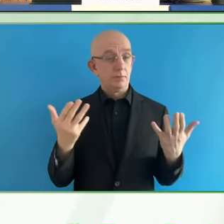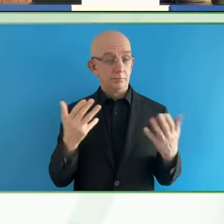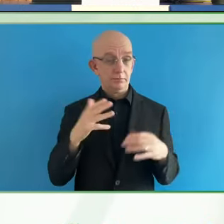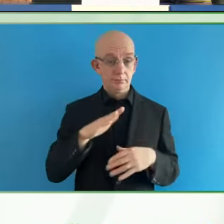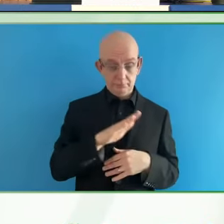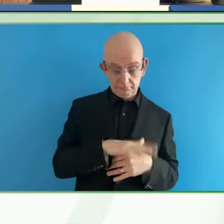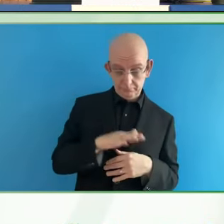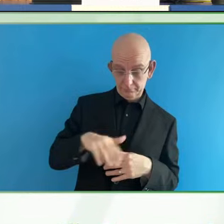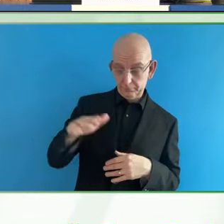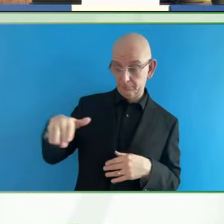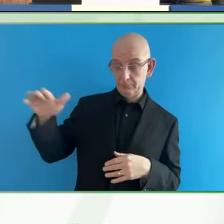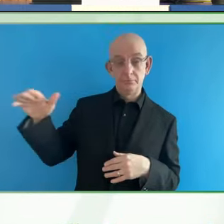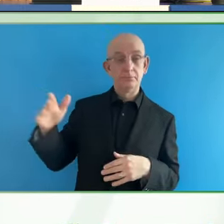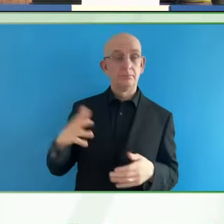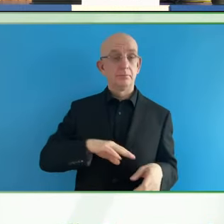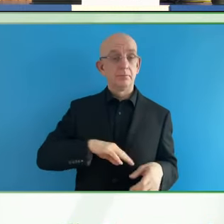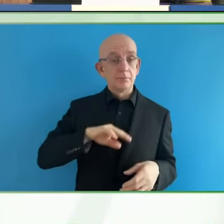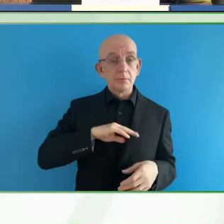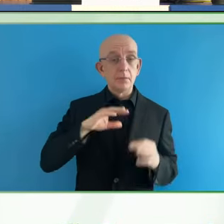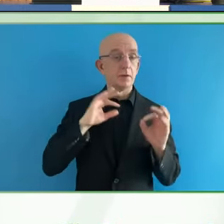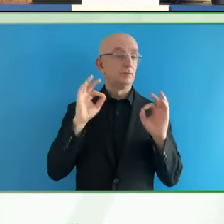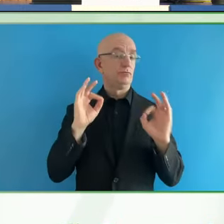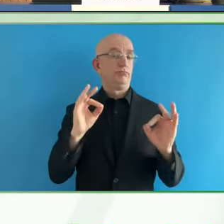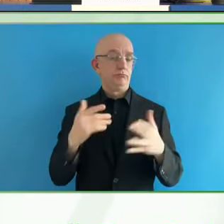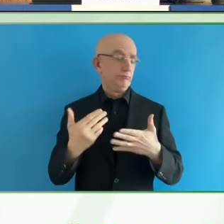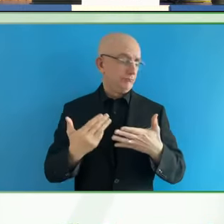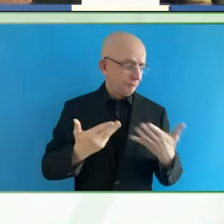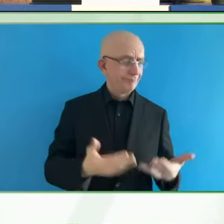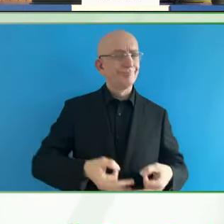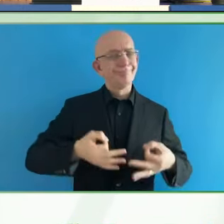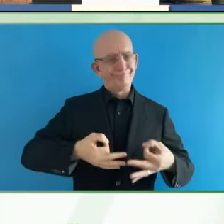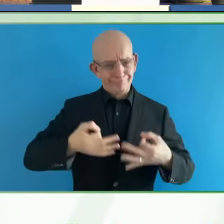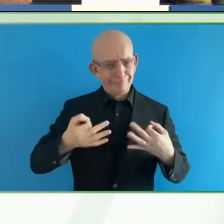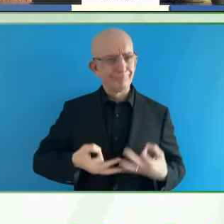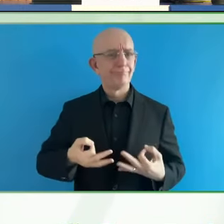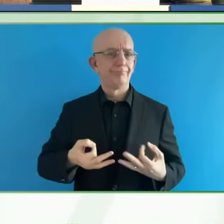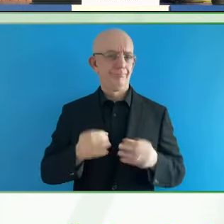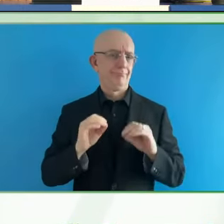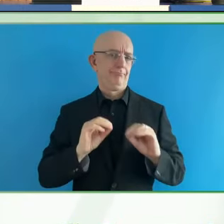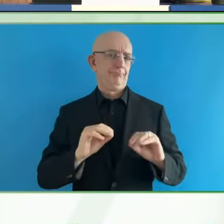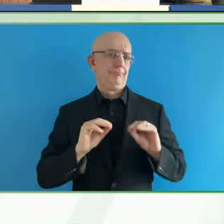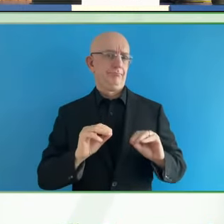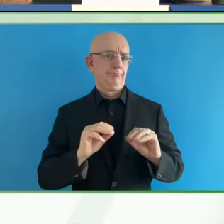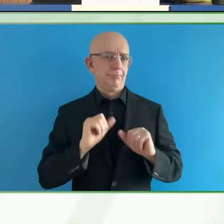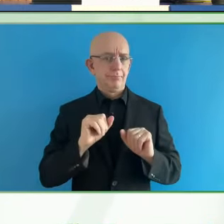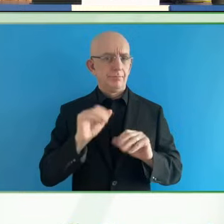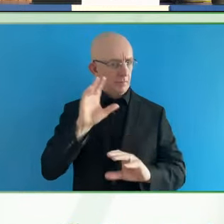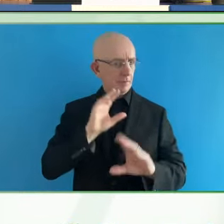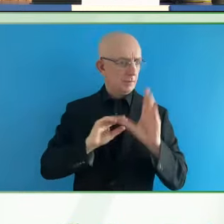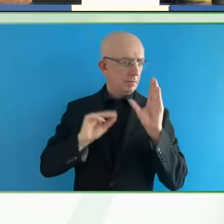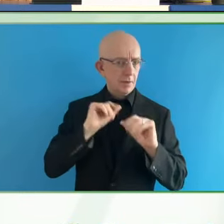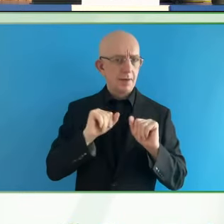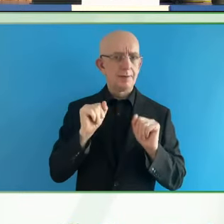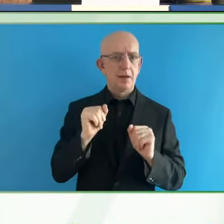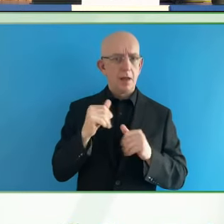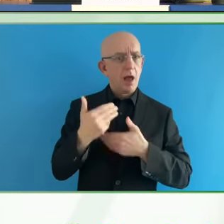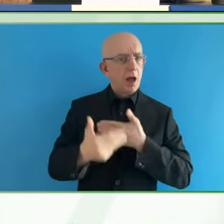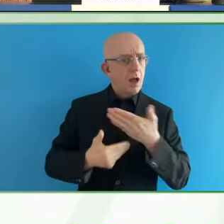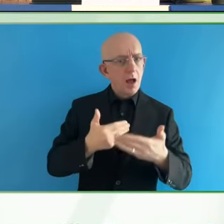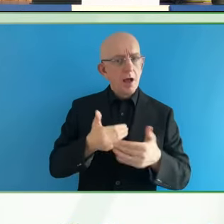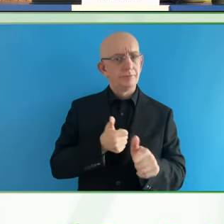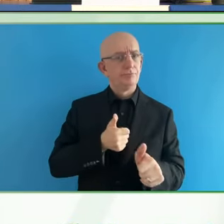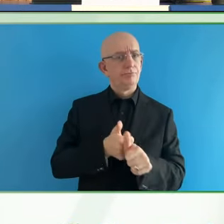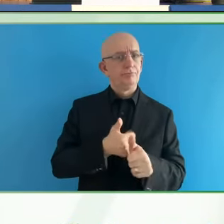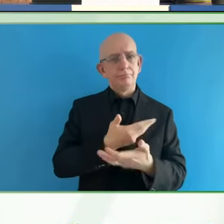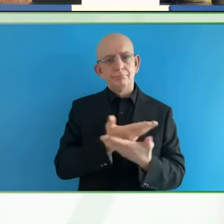a bit into the detail of this position, I want to refer to a few points, and those